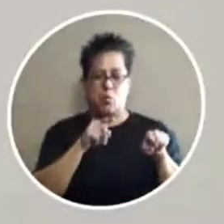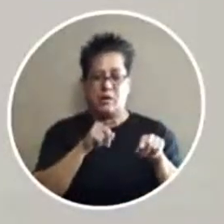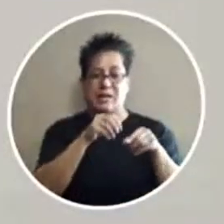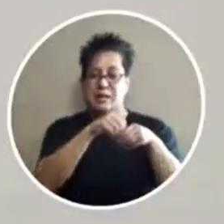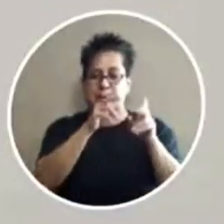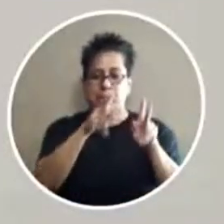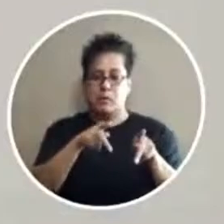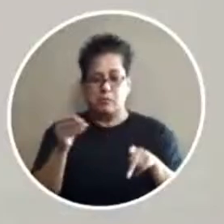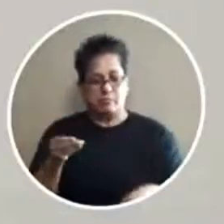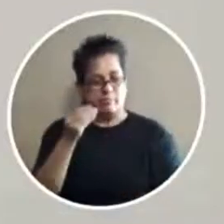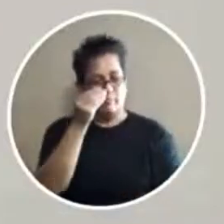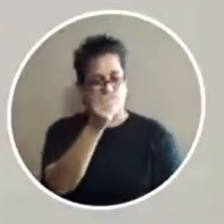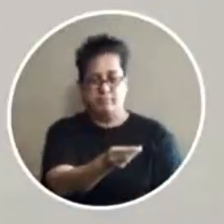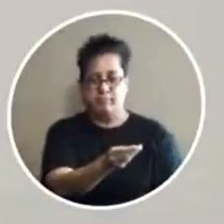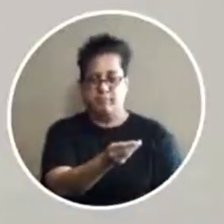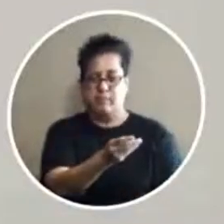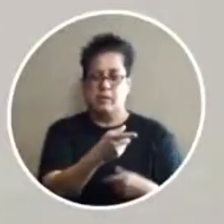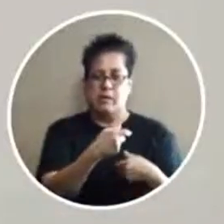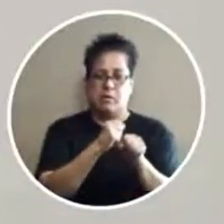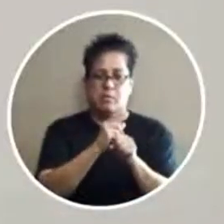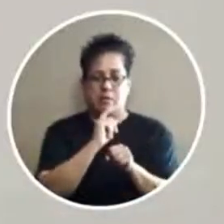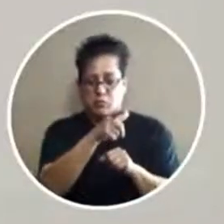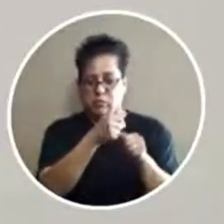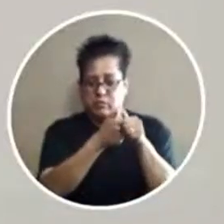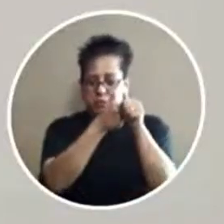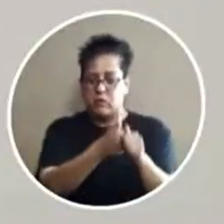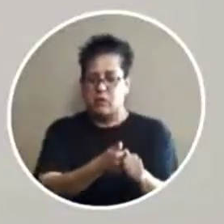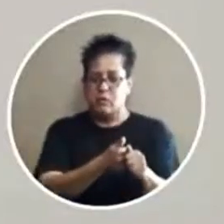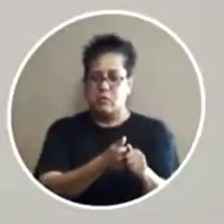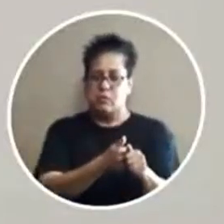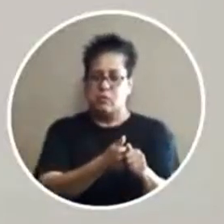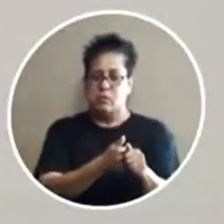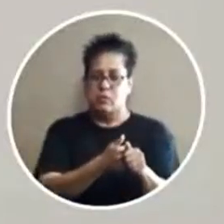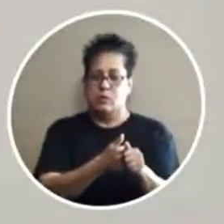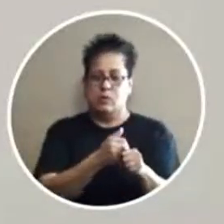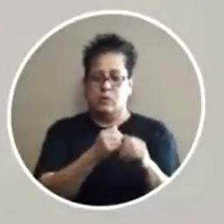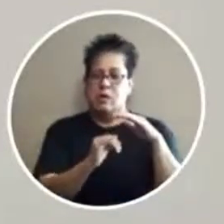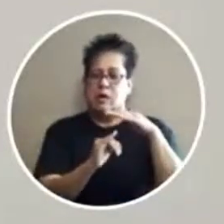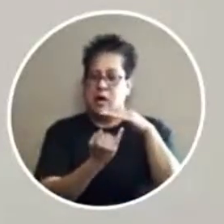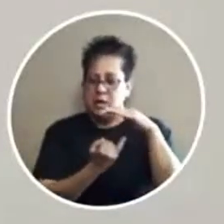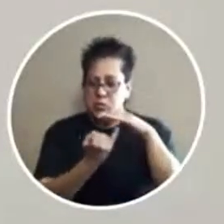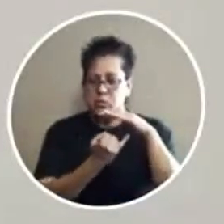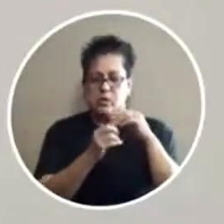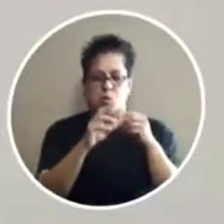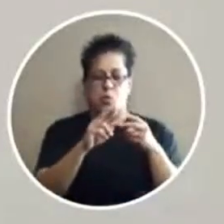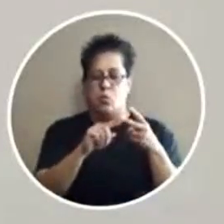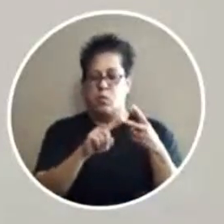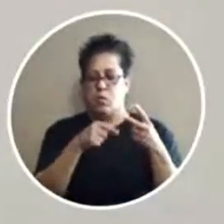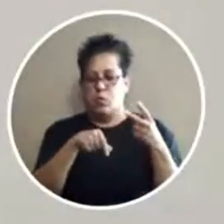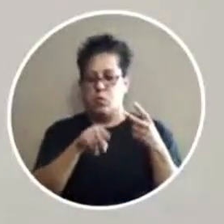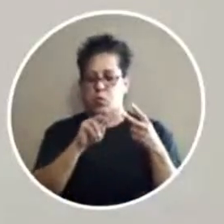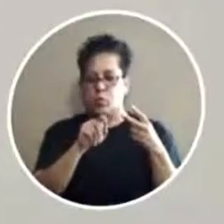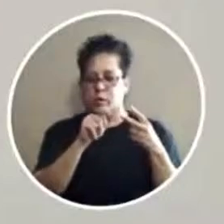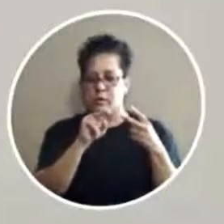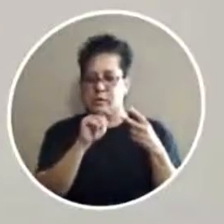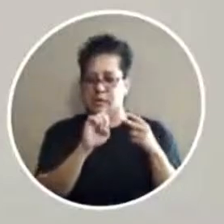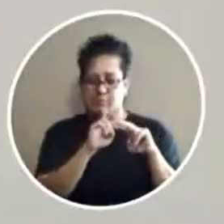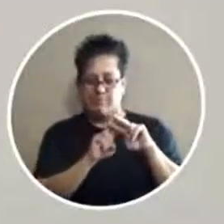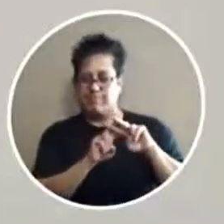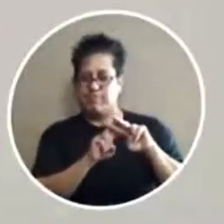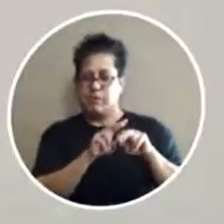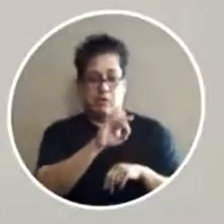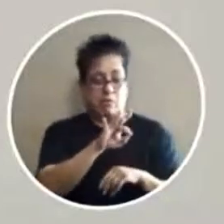those individuals to ensure that they are following the isolation or quarantine orders. So if you don't